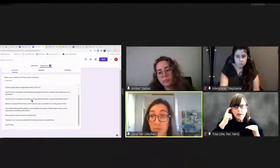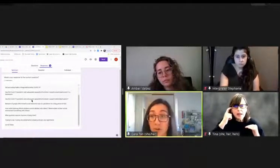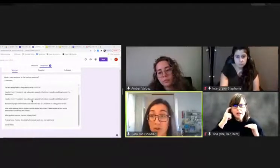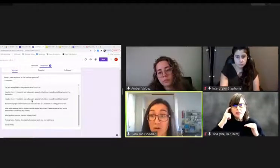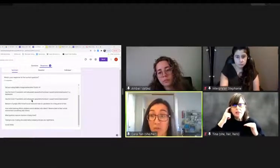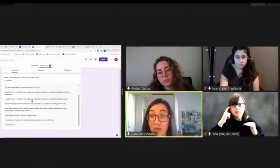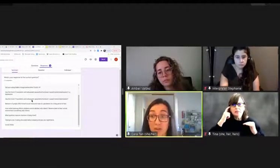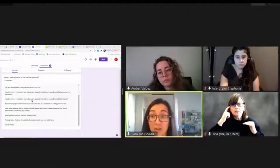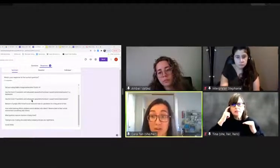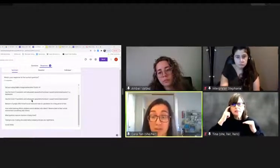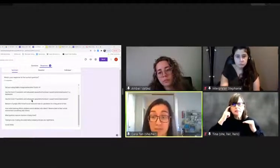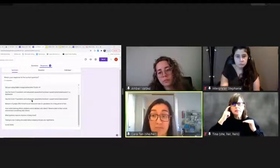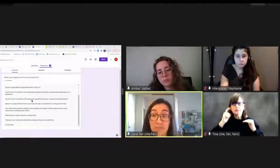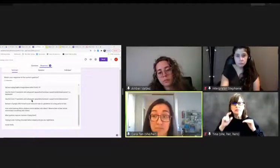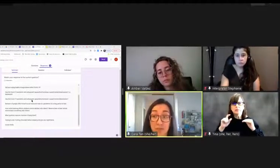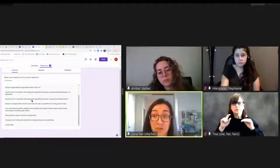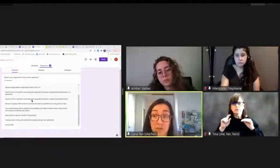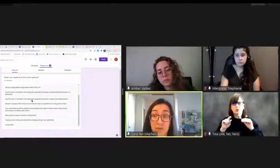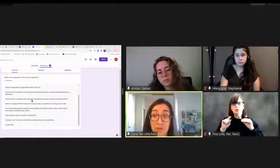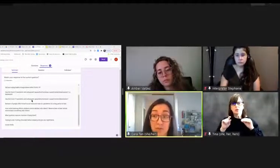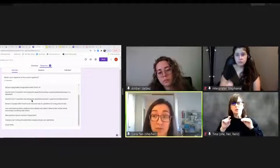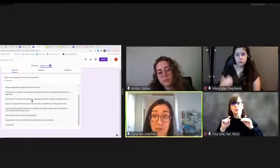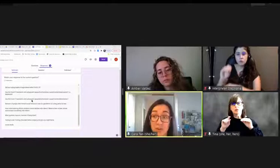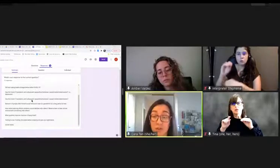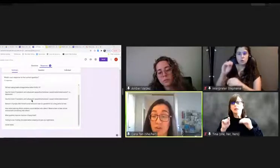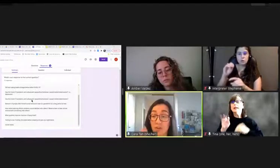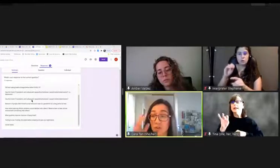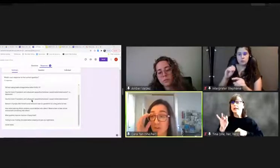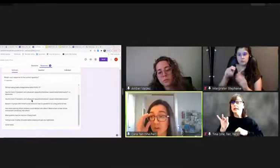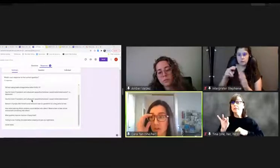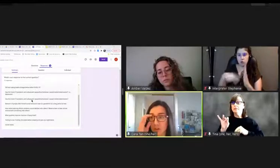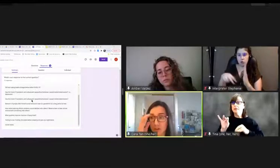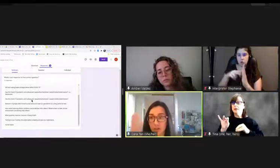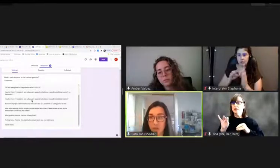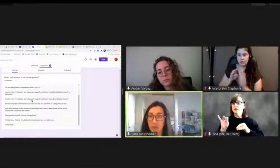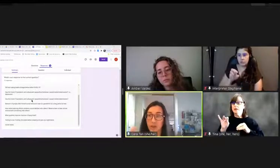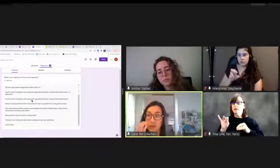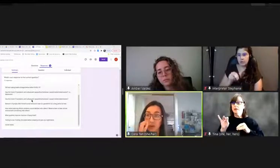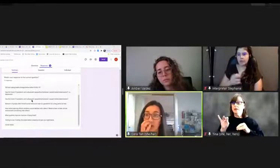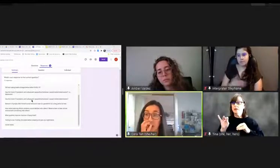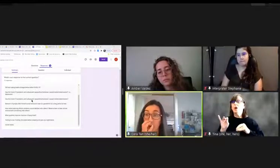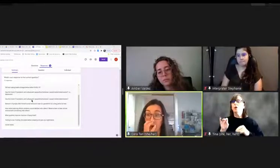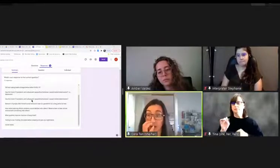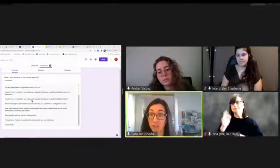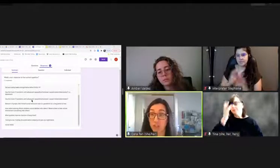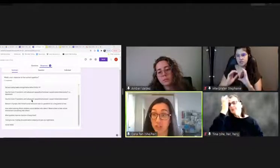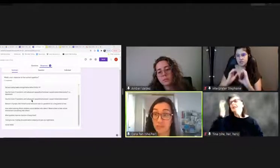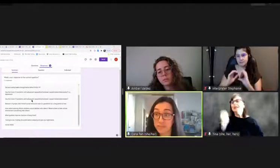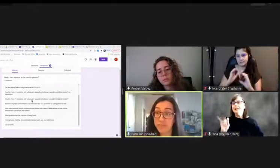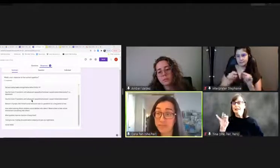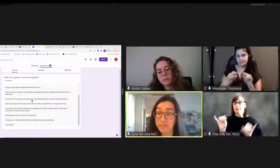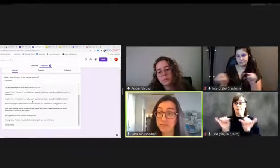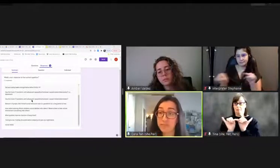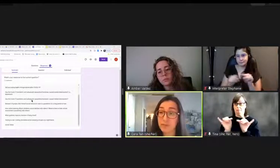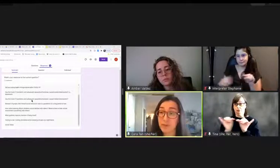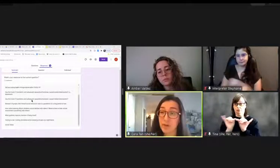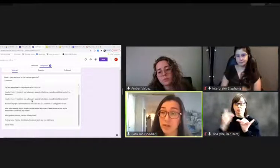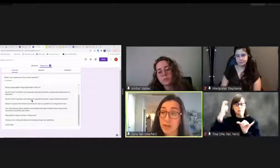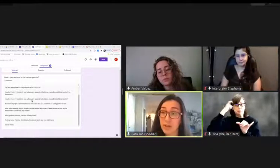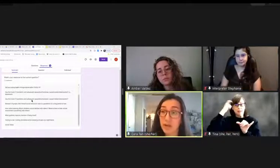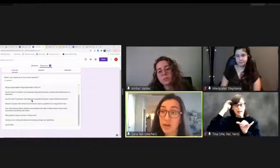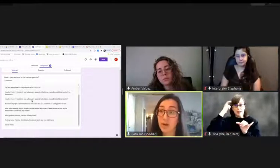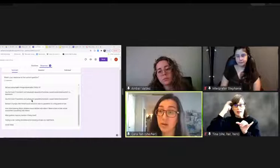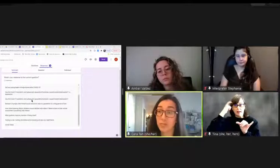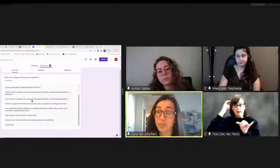an empirical method. So if you're observing using, let's say, an MRI machine,